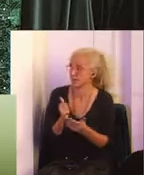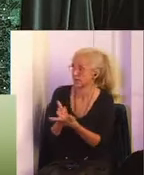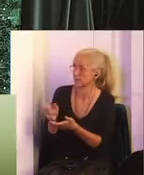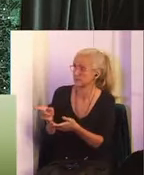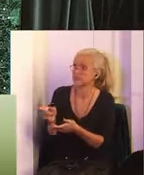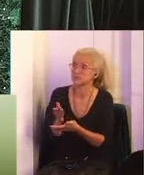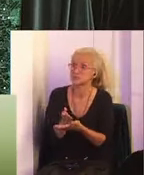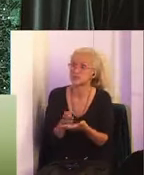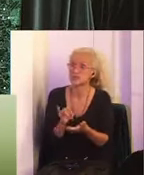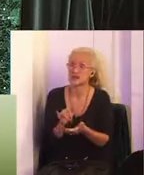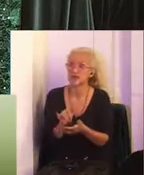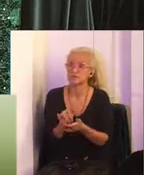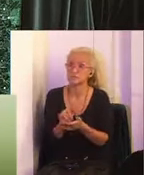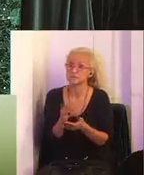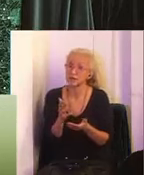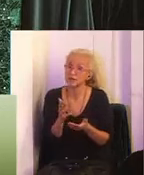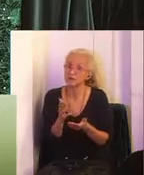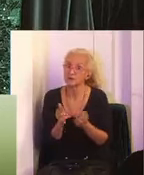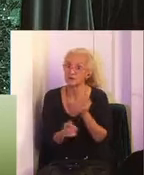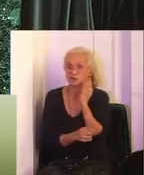Some of that,